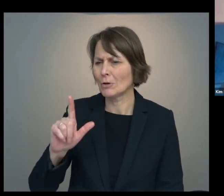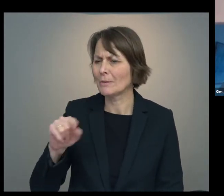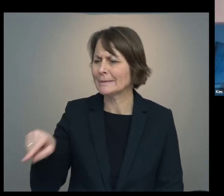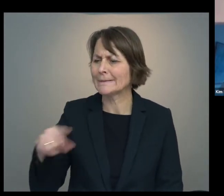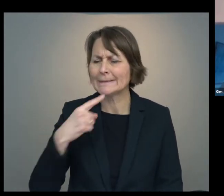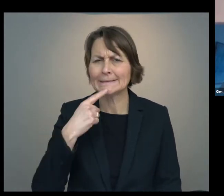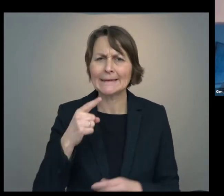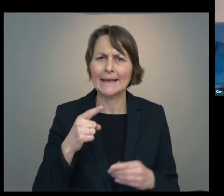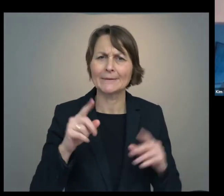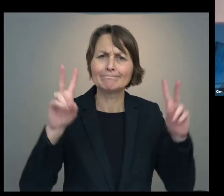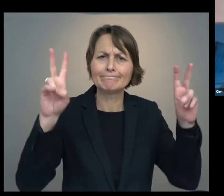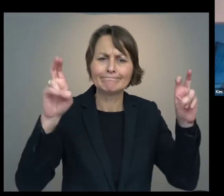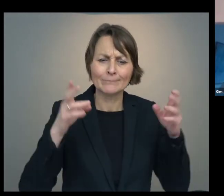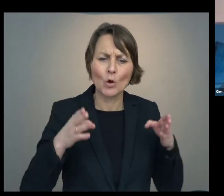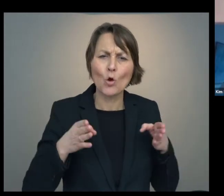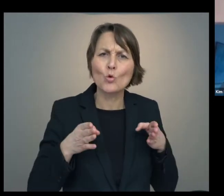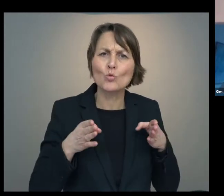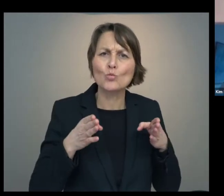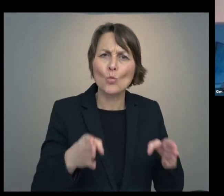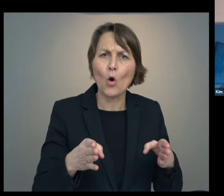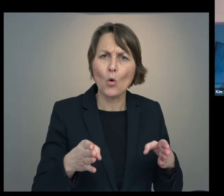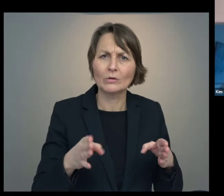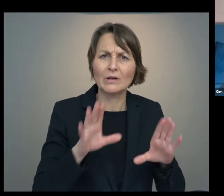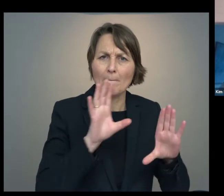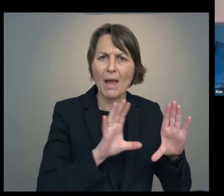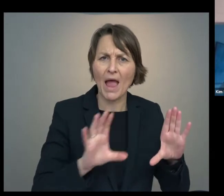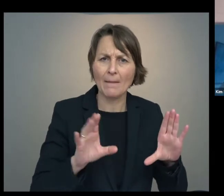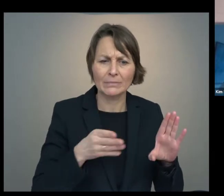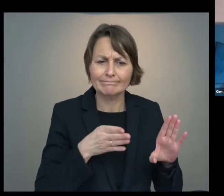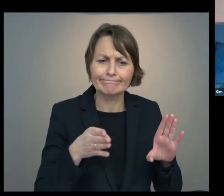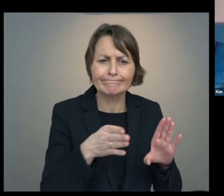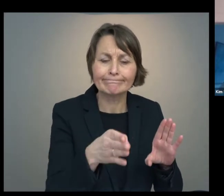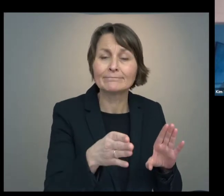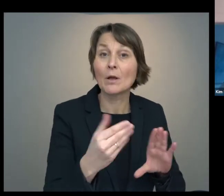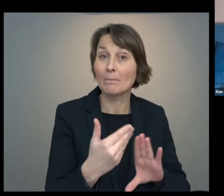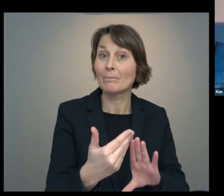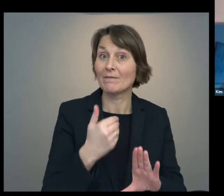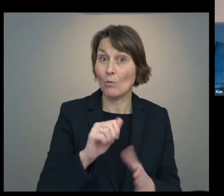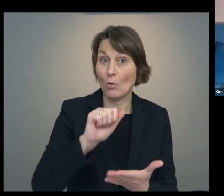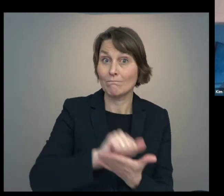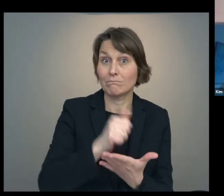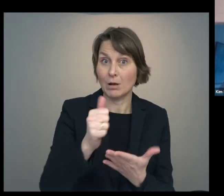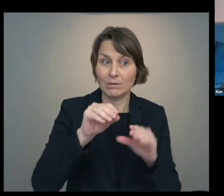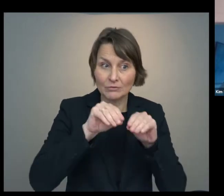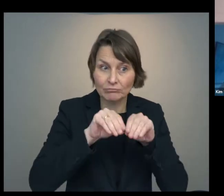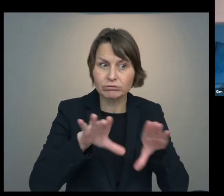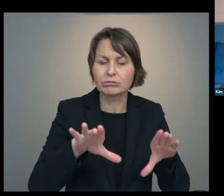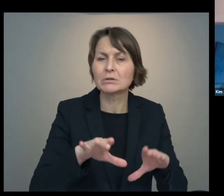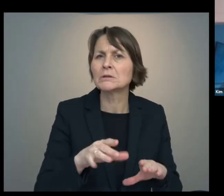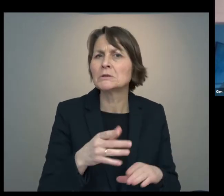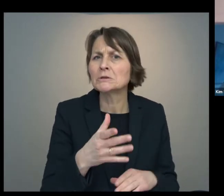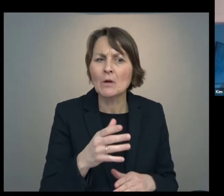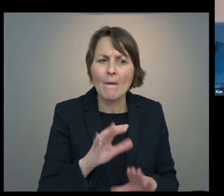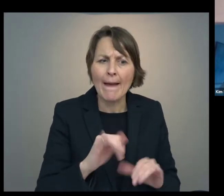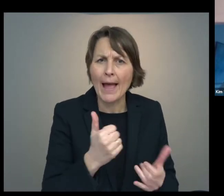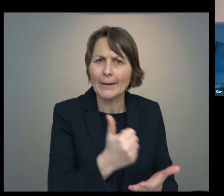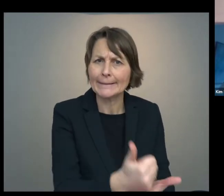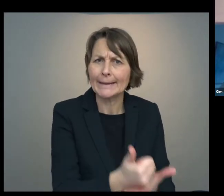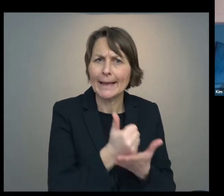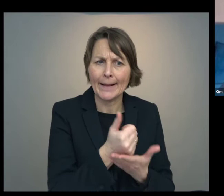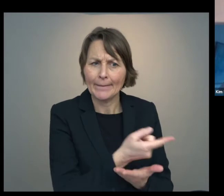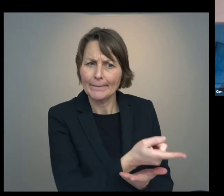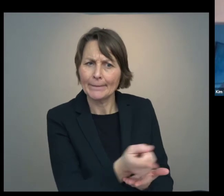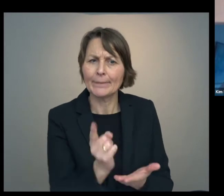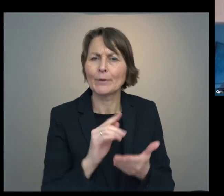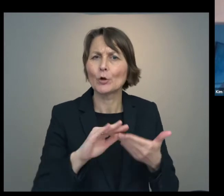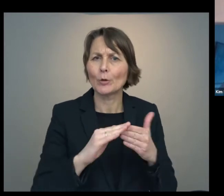In terms of the roadmaps, which I know you've publicised previously, is there a way of the